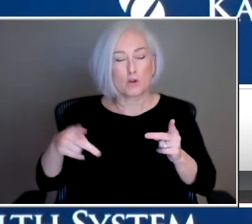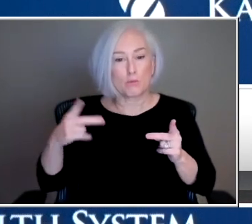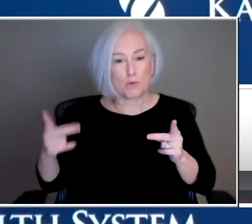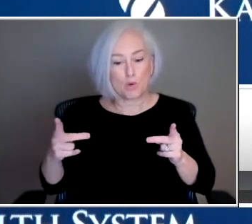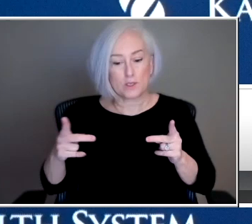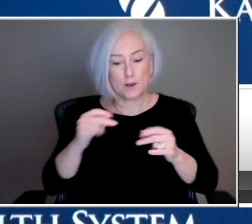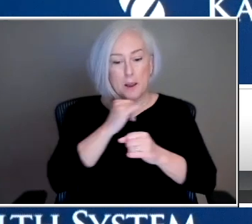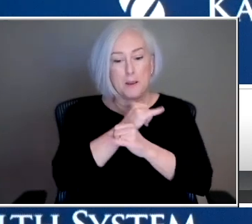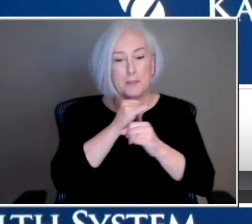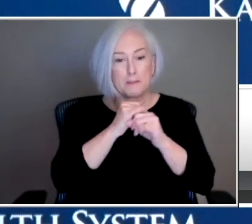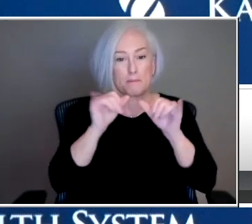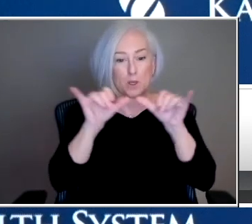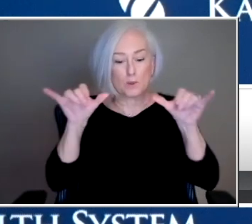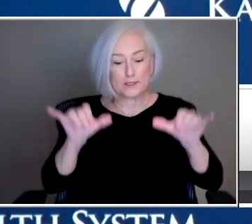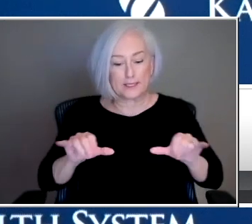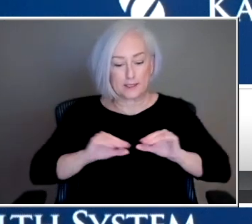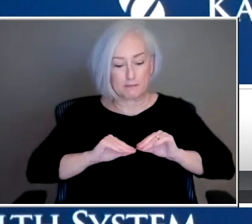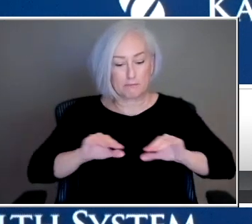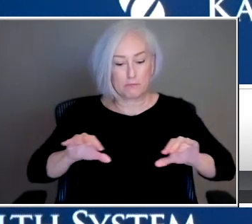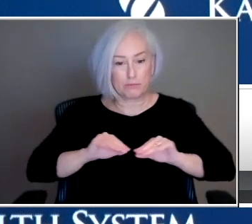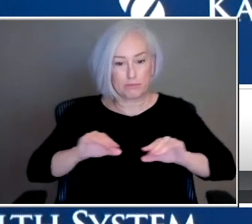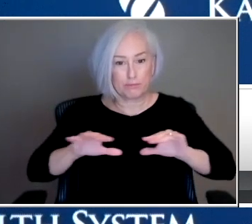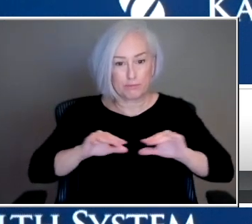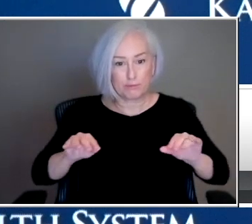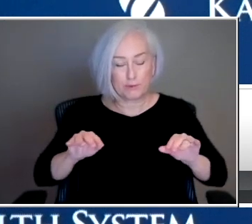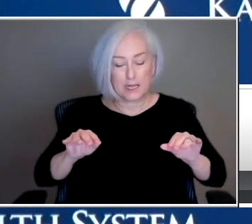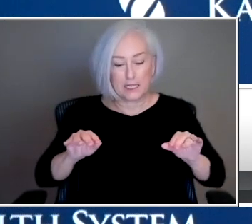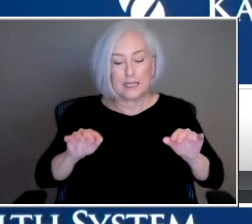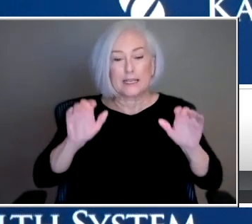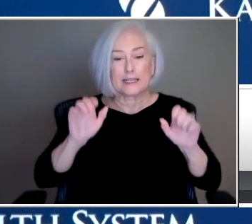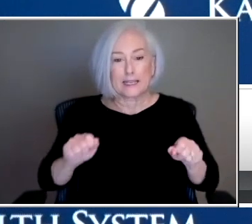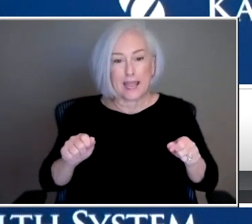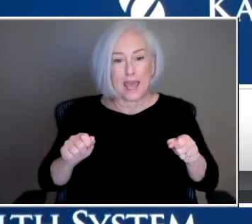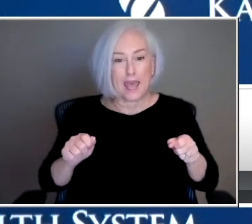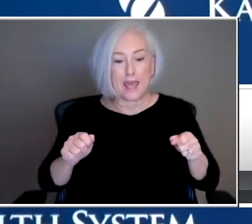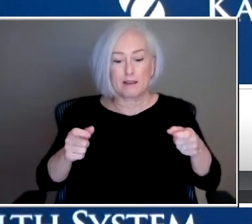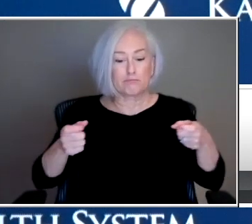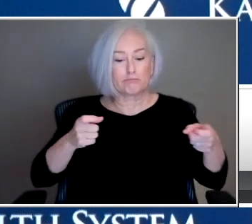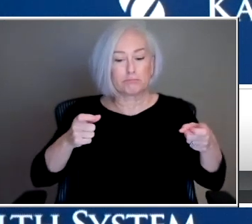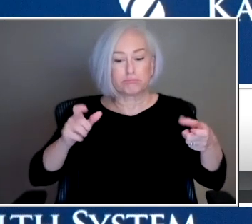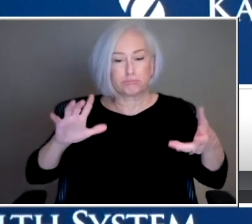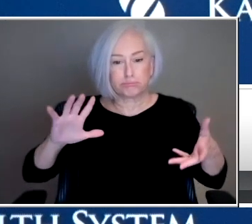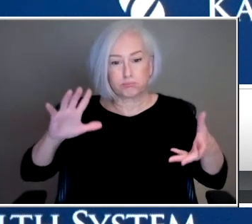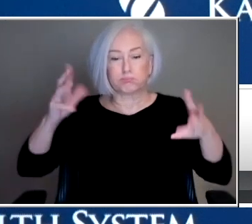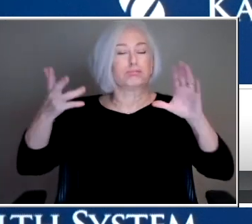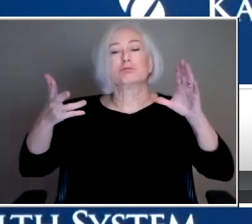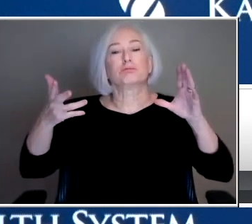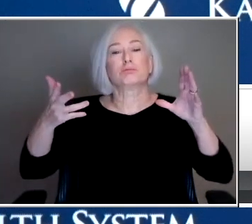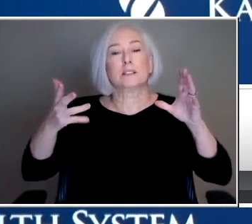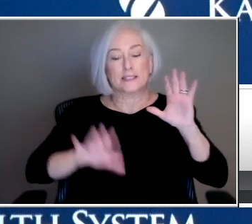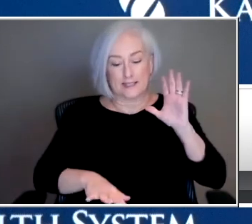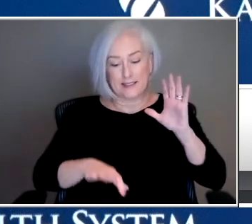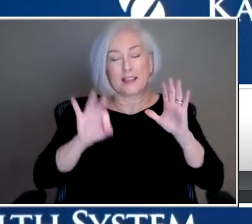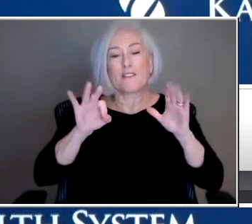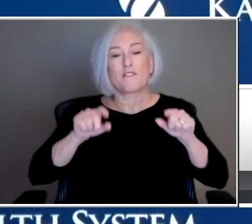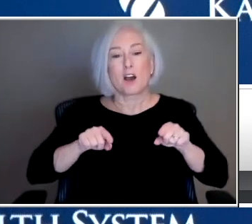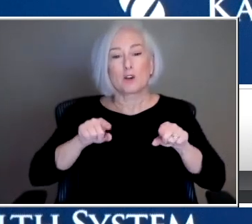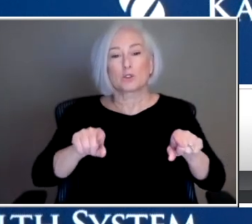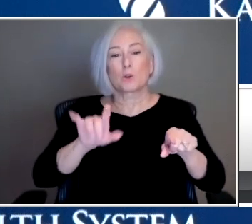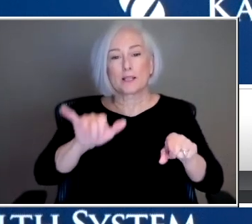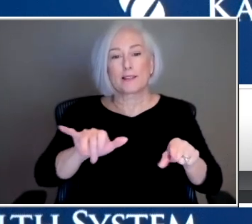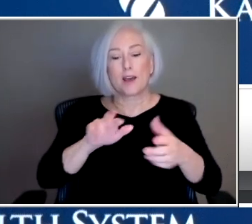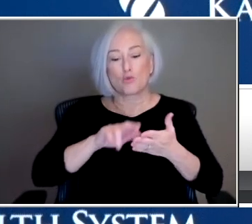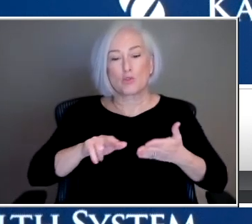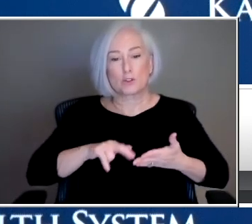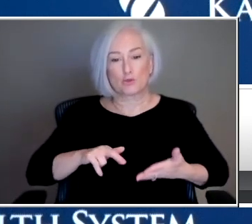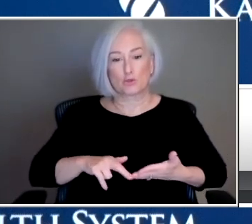is dysregulated or can be seen as being dysregulated in people with long COVID. They found that in these studies as well, and also dealing with